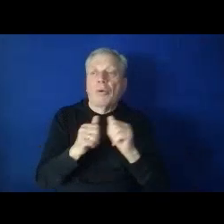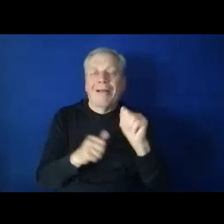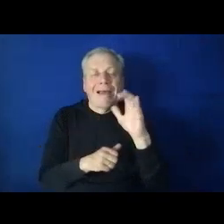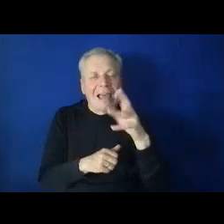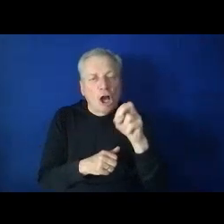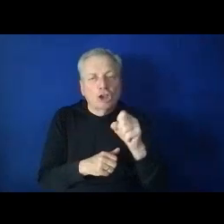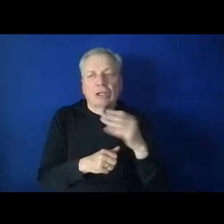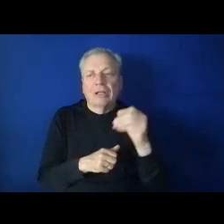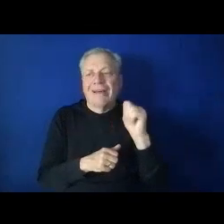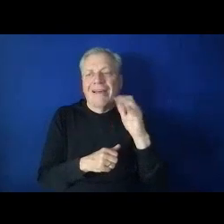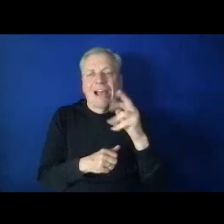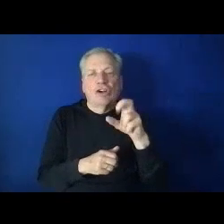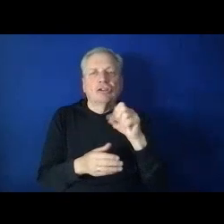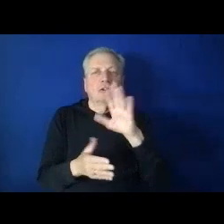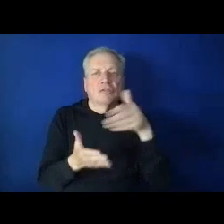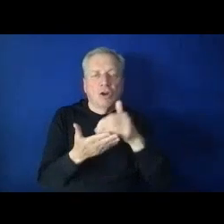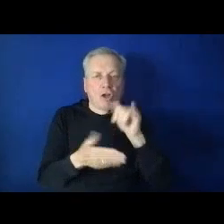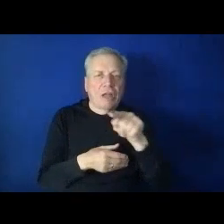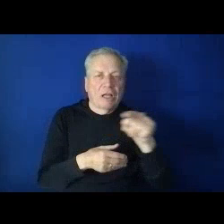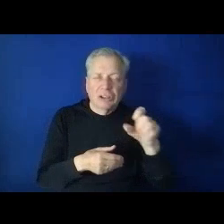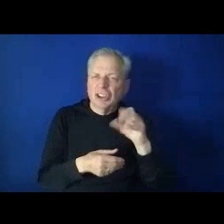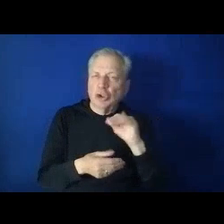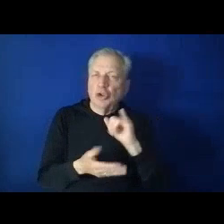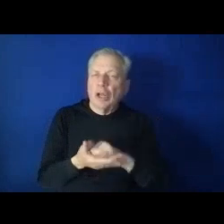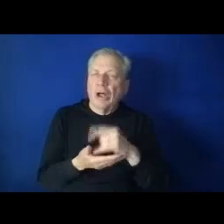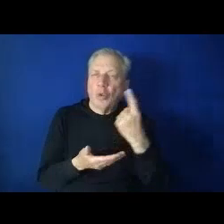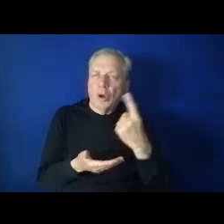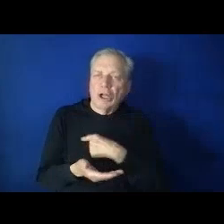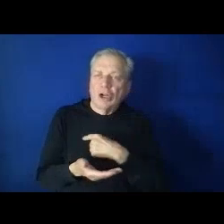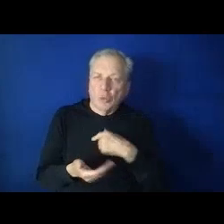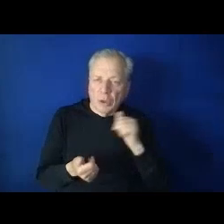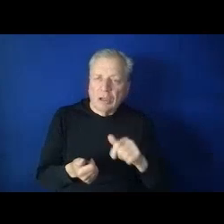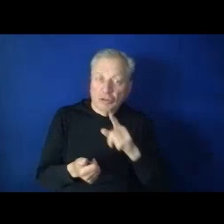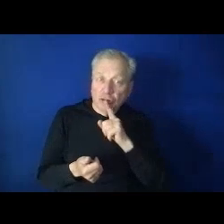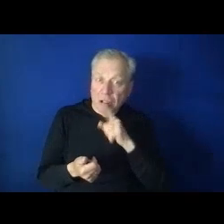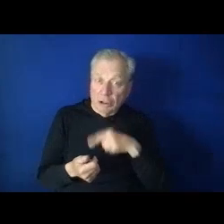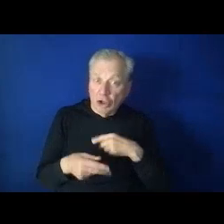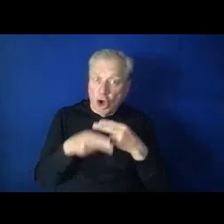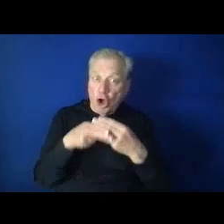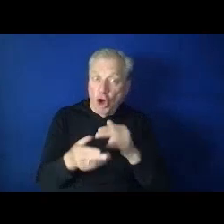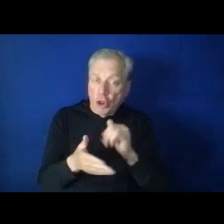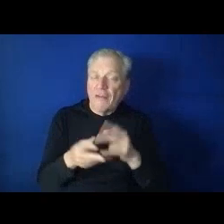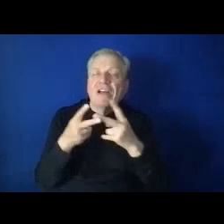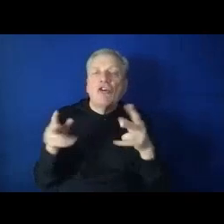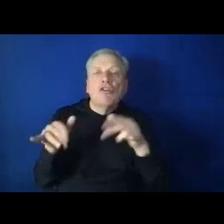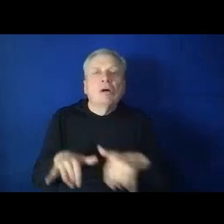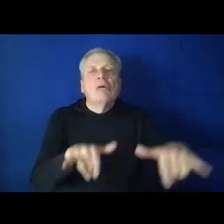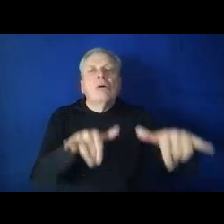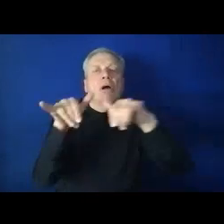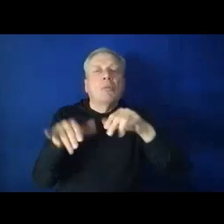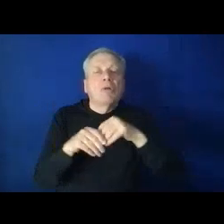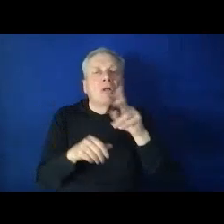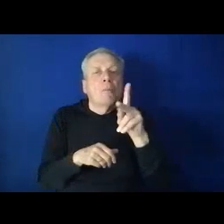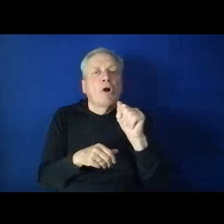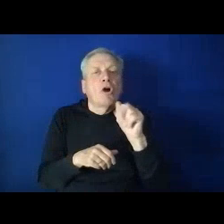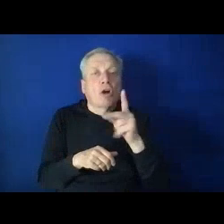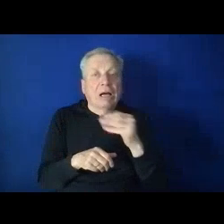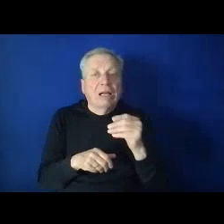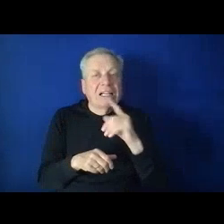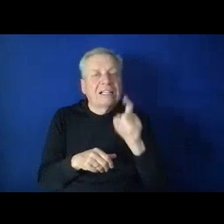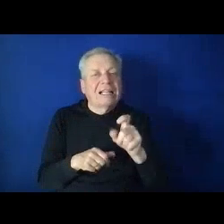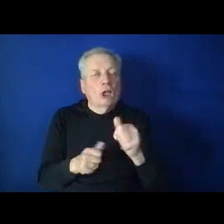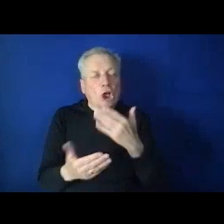little gymnosteris. So it's one that I think is truly very common in the park and it just needed a good